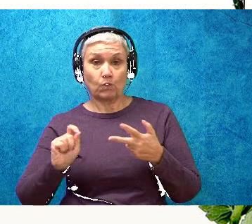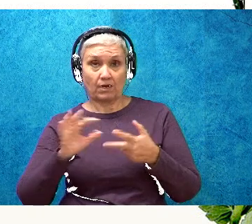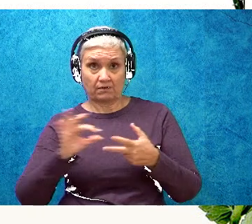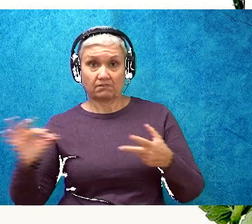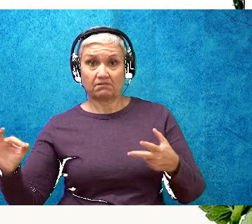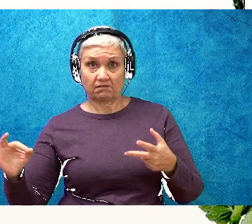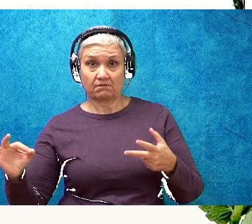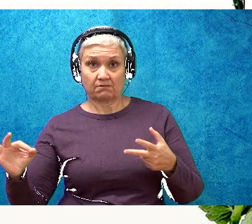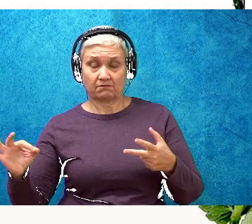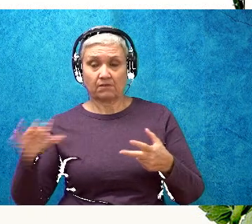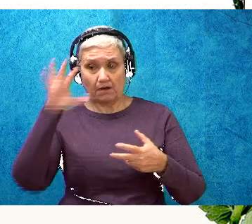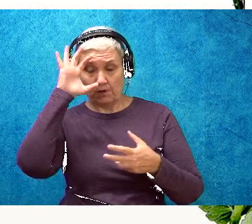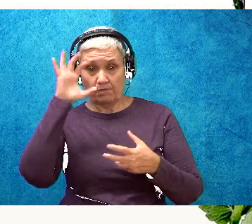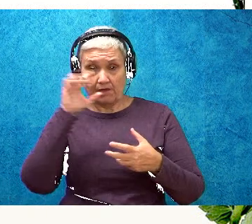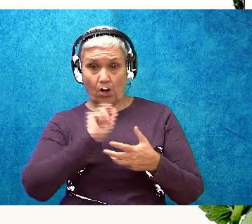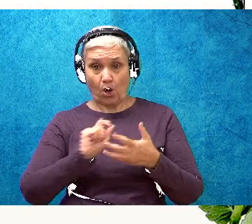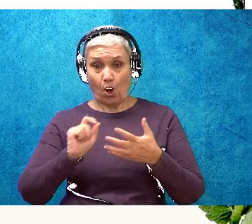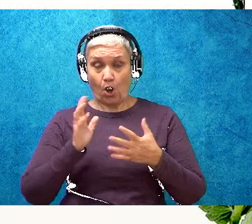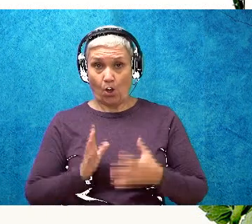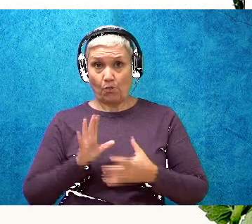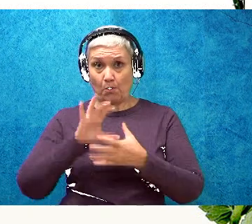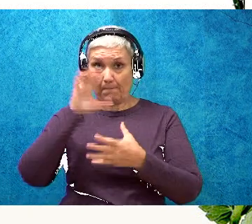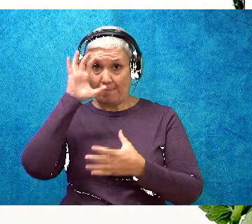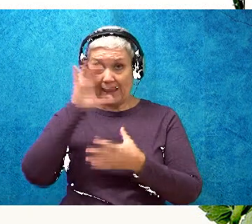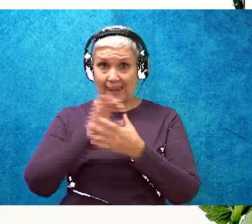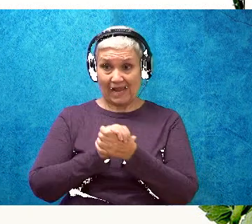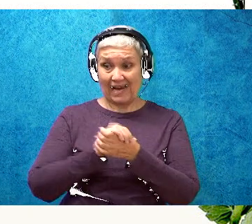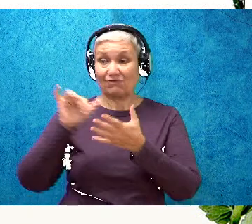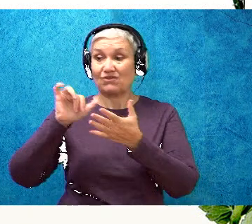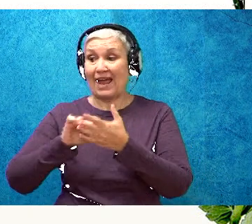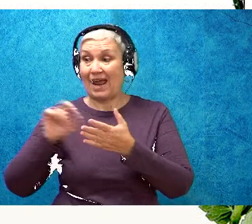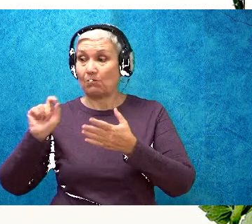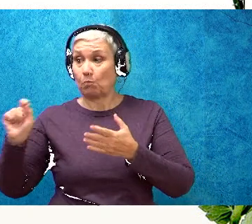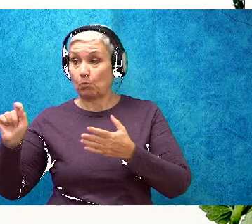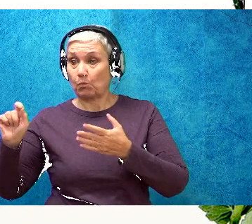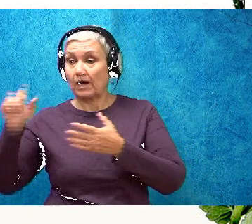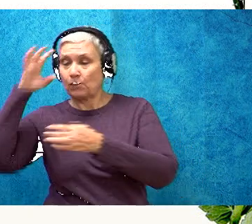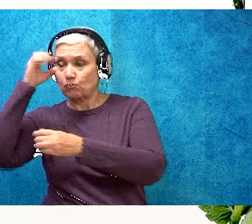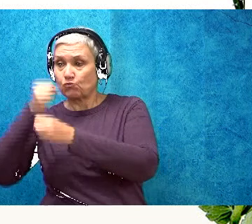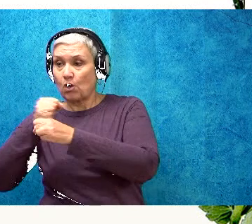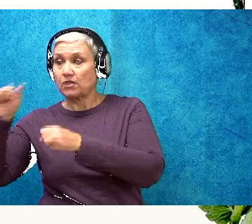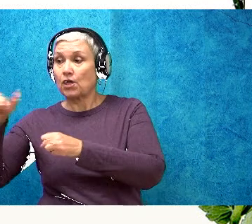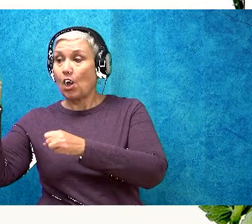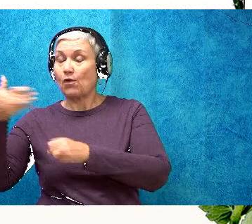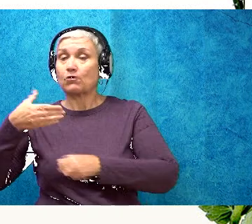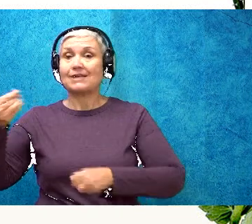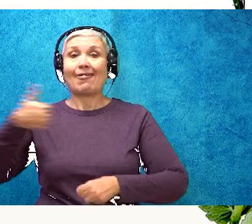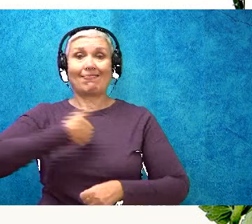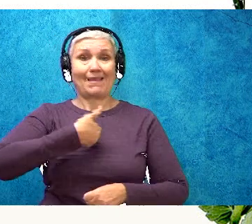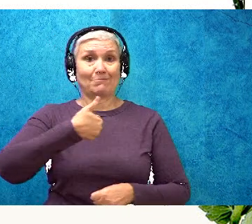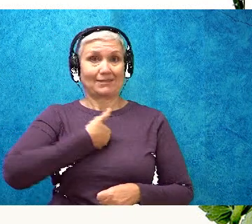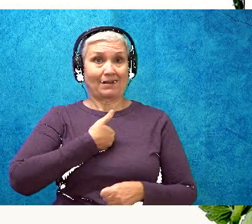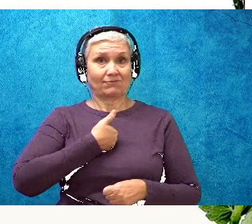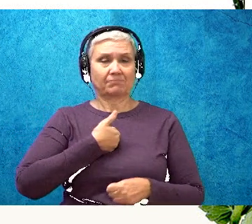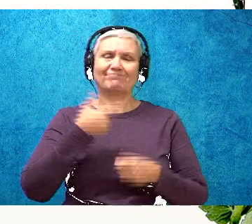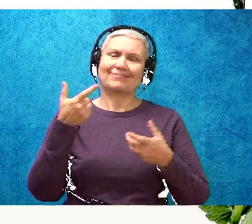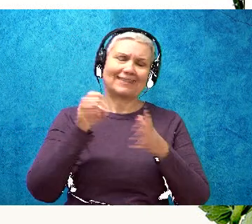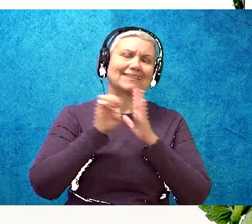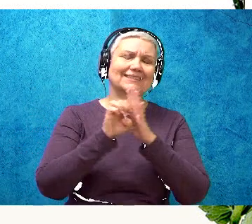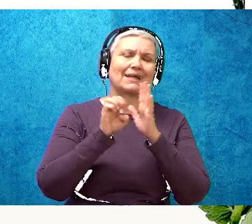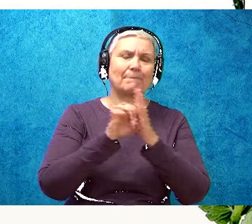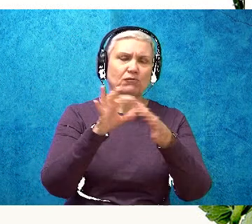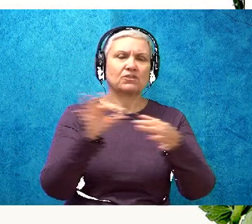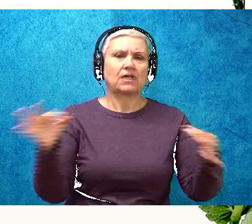The author believes that a person needs to learn how to trust others and themselves. Again, that's just a sample